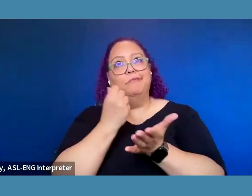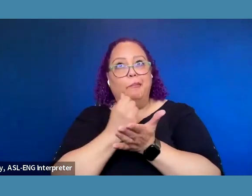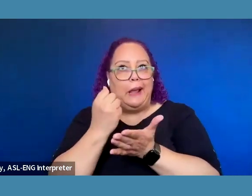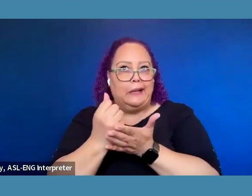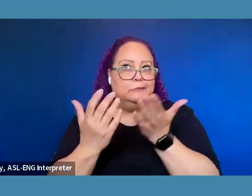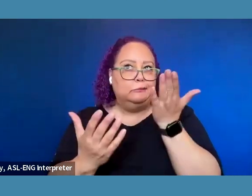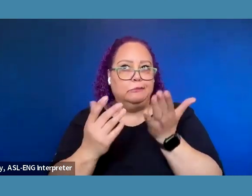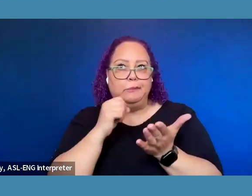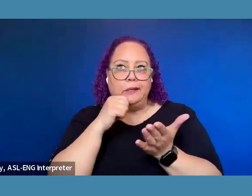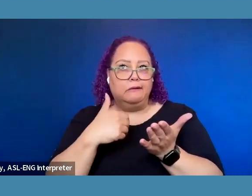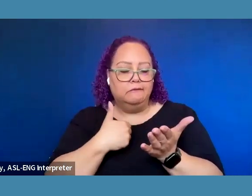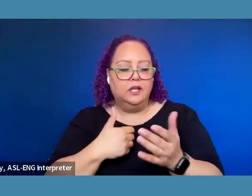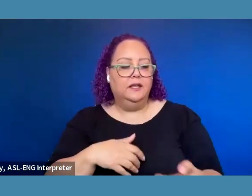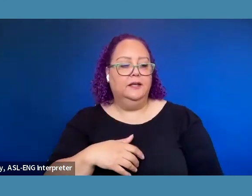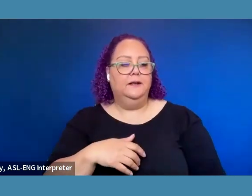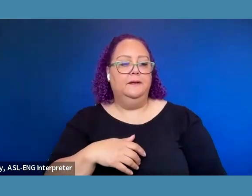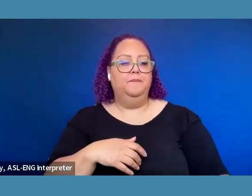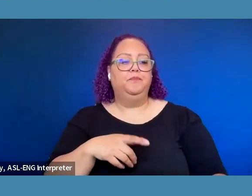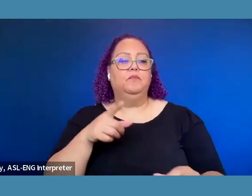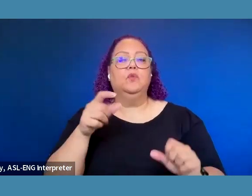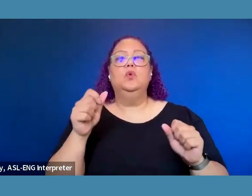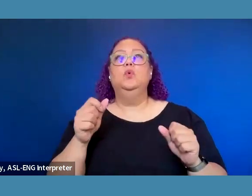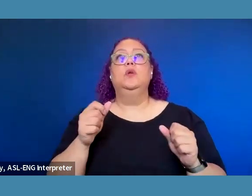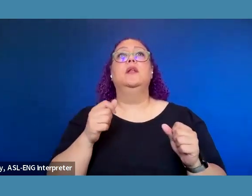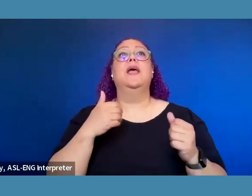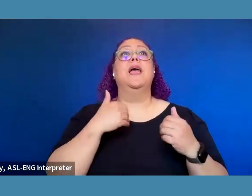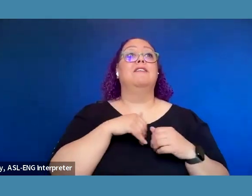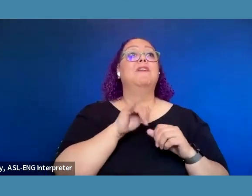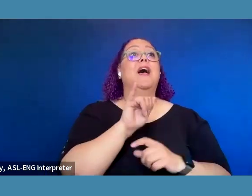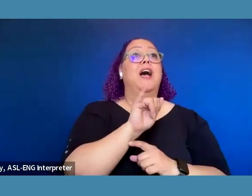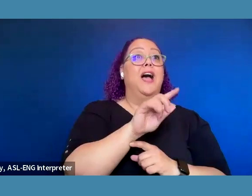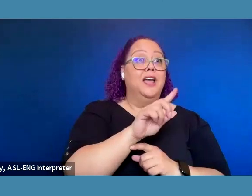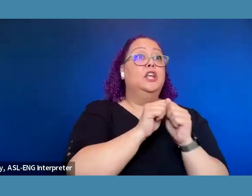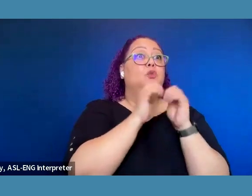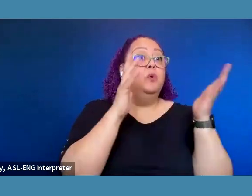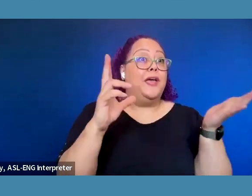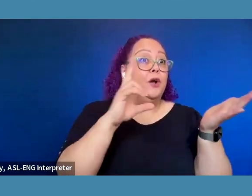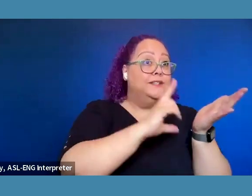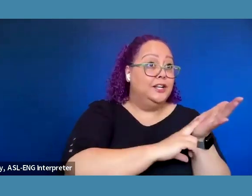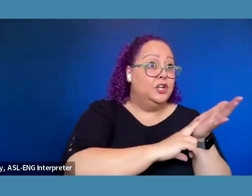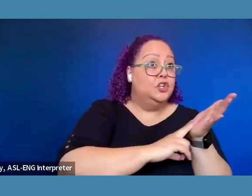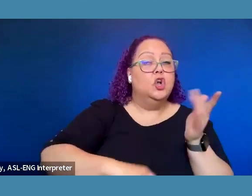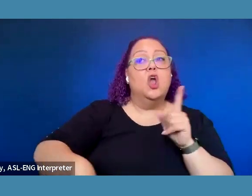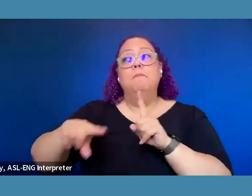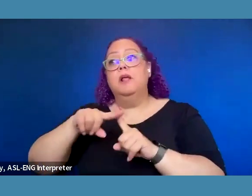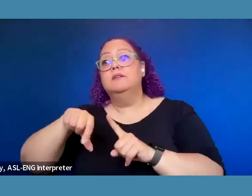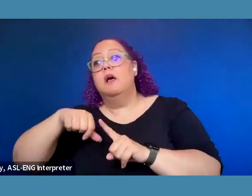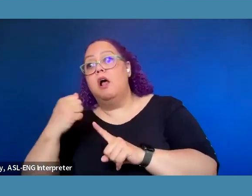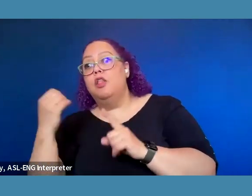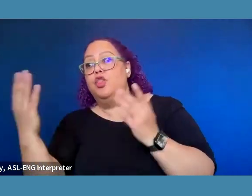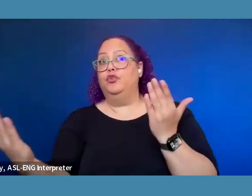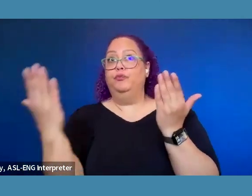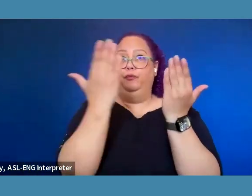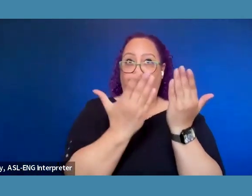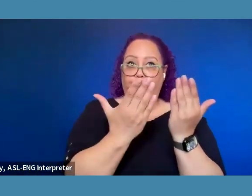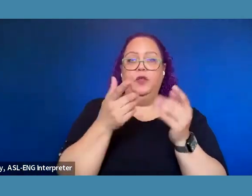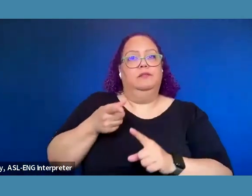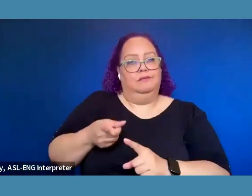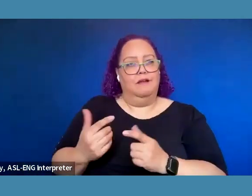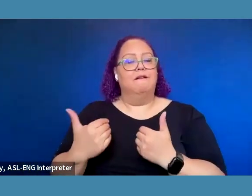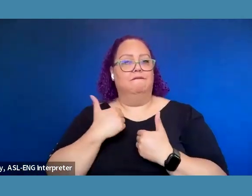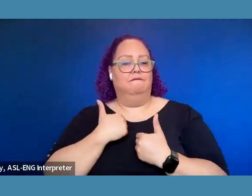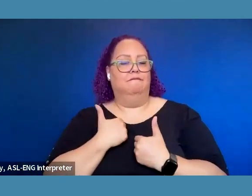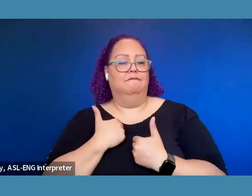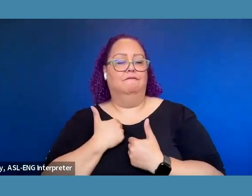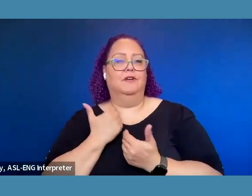you can bring an extra document with you, including a that has your signature. So it can be